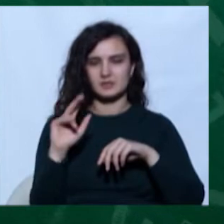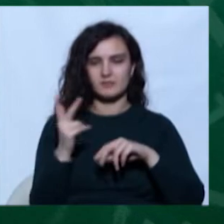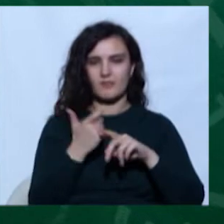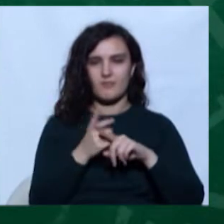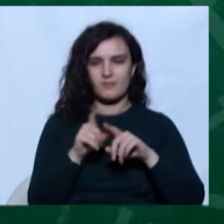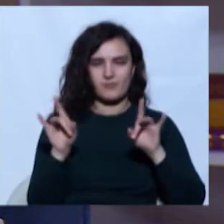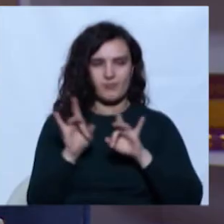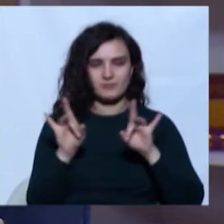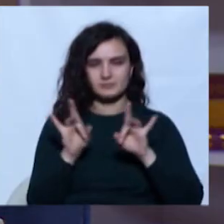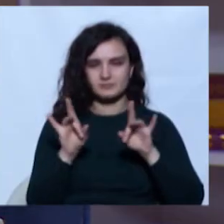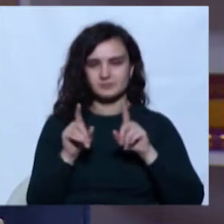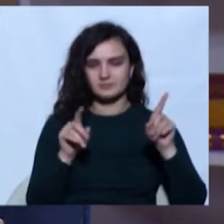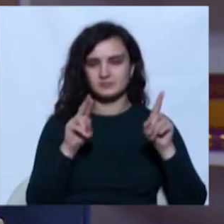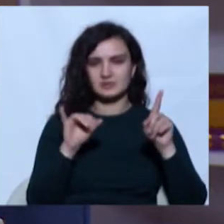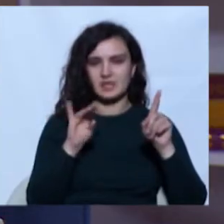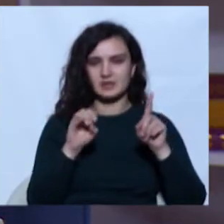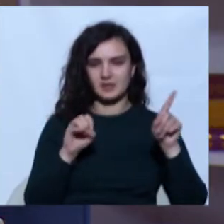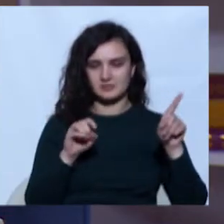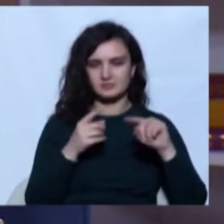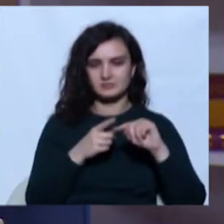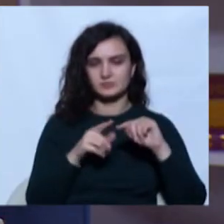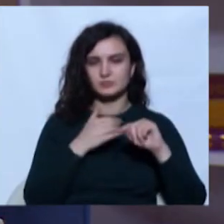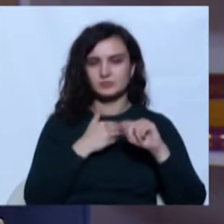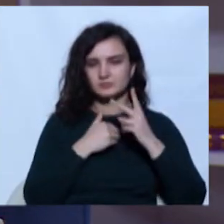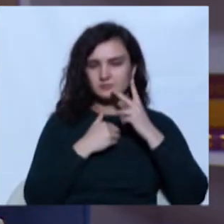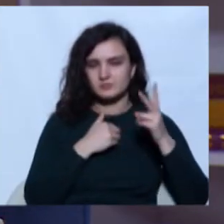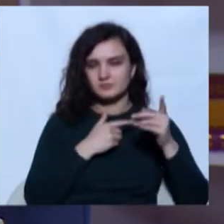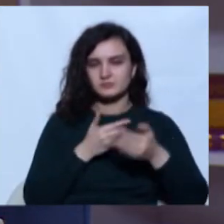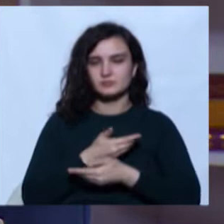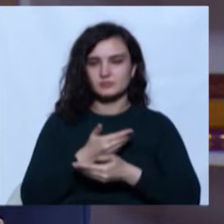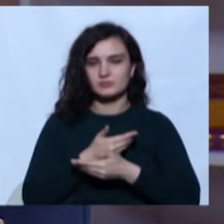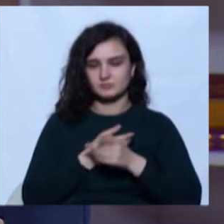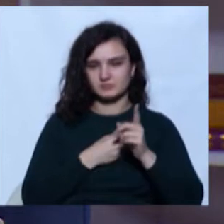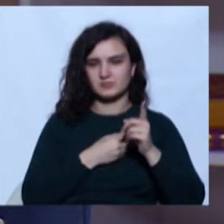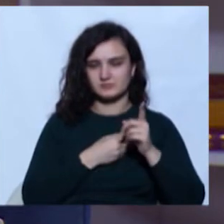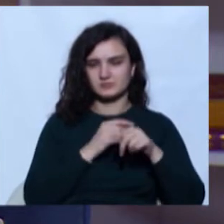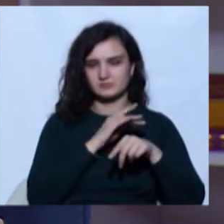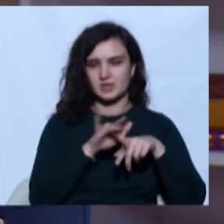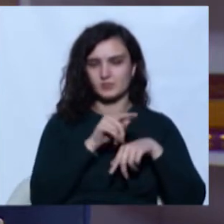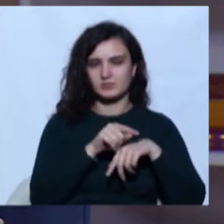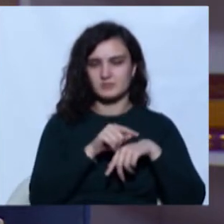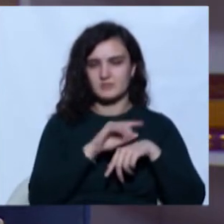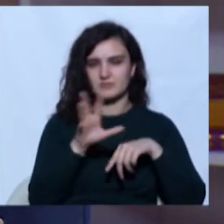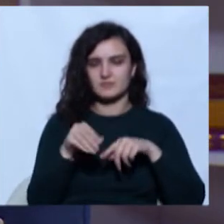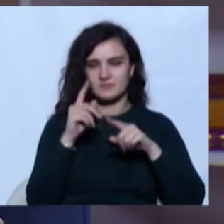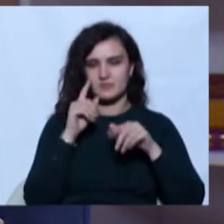so jealous of Dantes that they want to see his life ruined. So